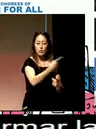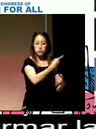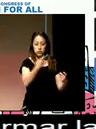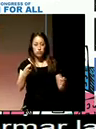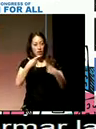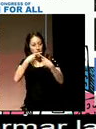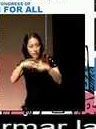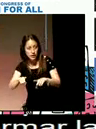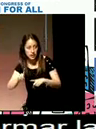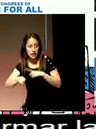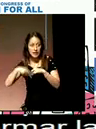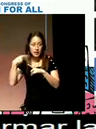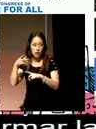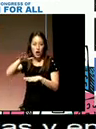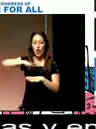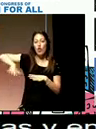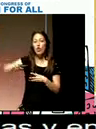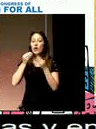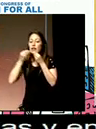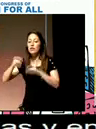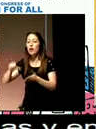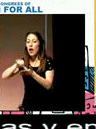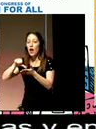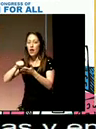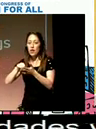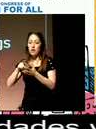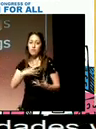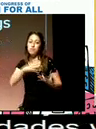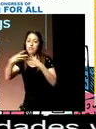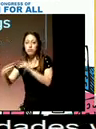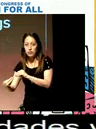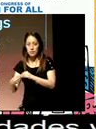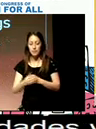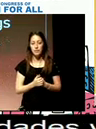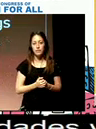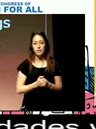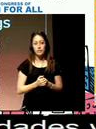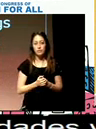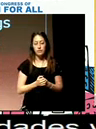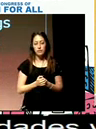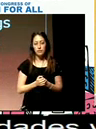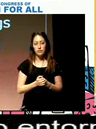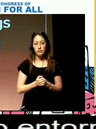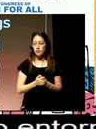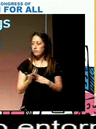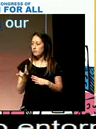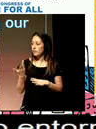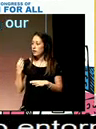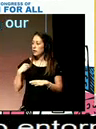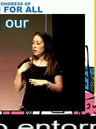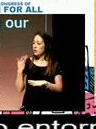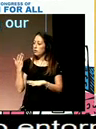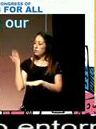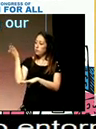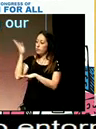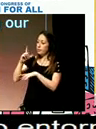These are all things that we have to take into account when designing our environment. Here you can see a